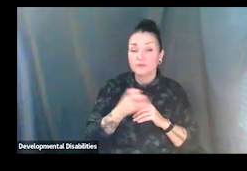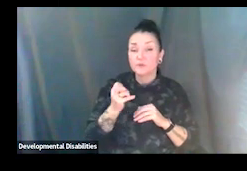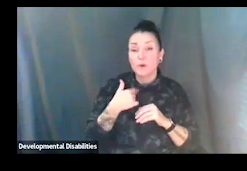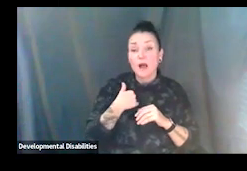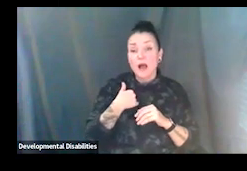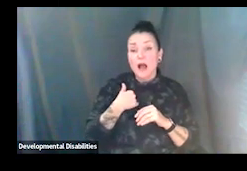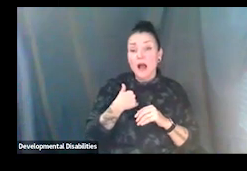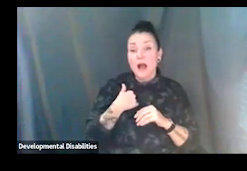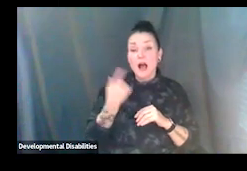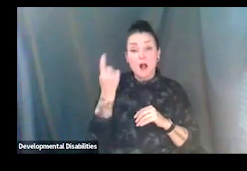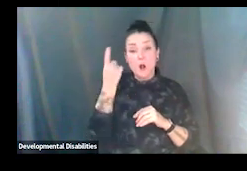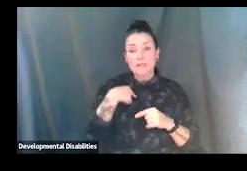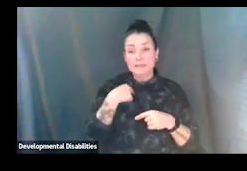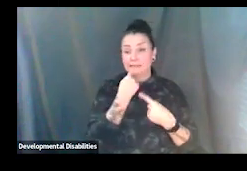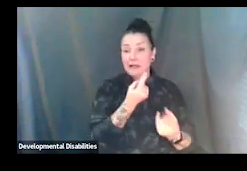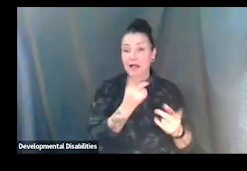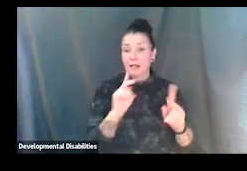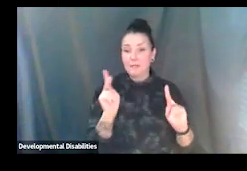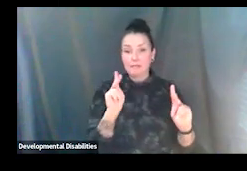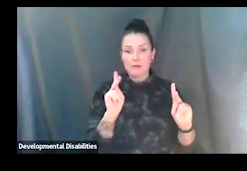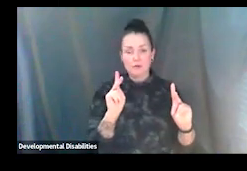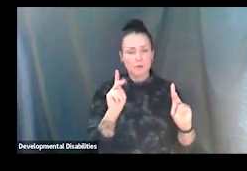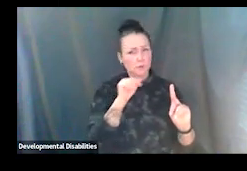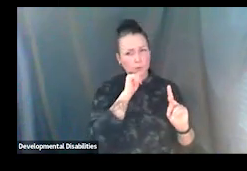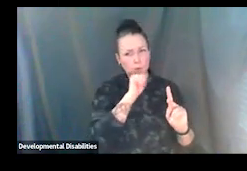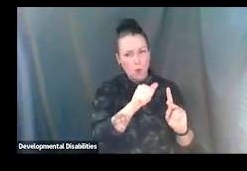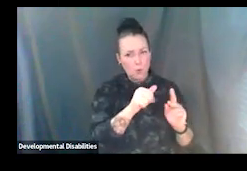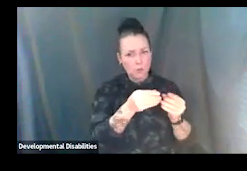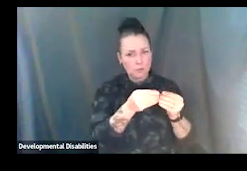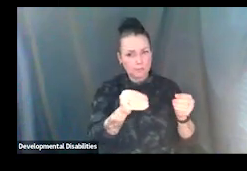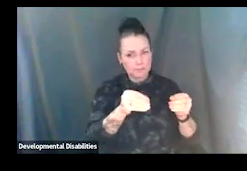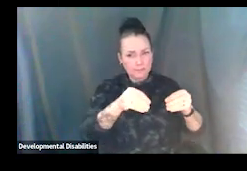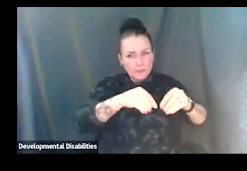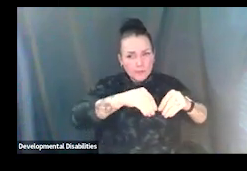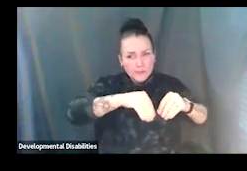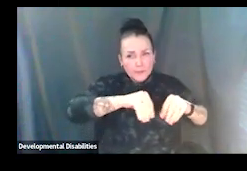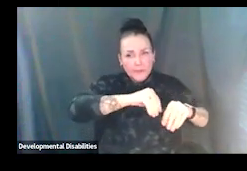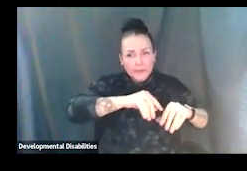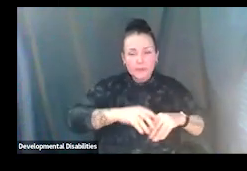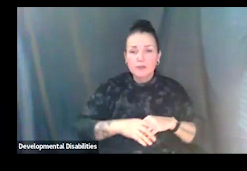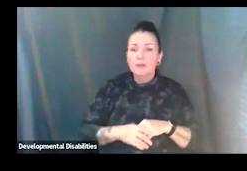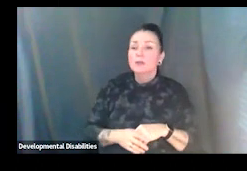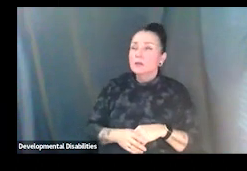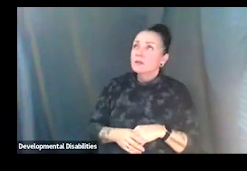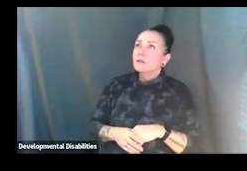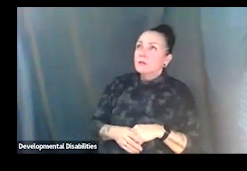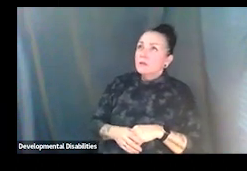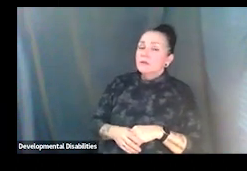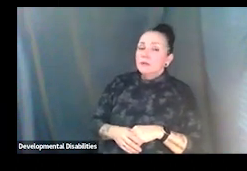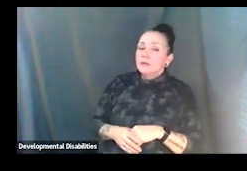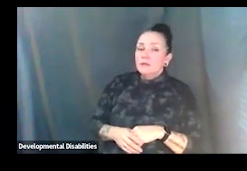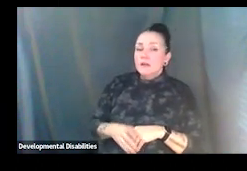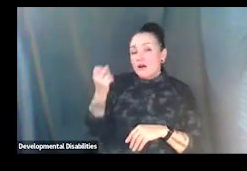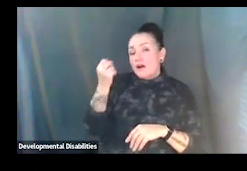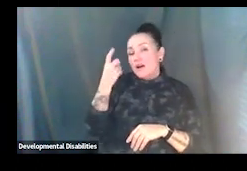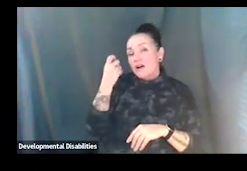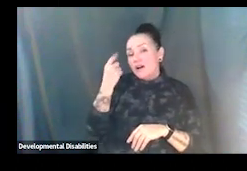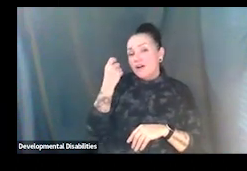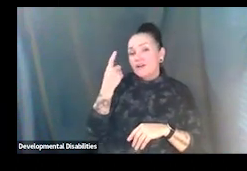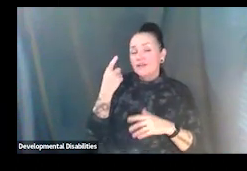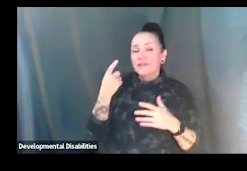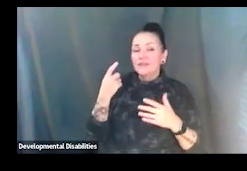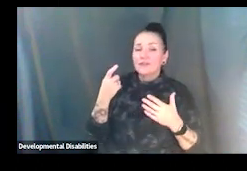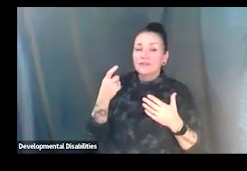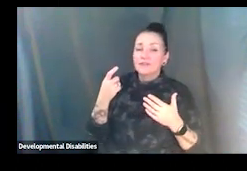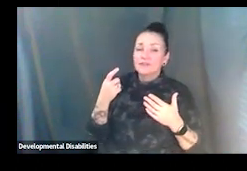people's experience. So I've seen a few people who've done it, and the Canadian Apothecary and other sort of pharmacies where they compound medicine will do it. It doesn't really change the